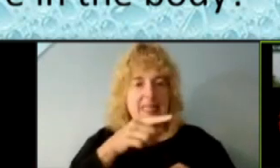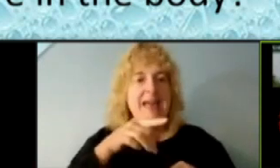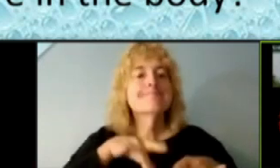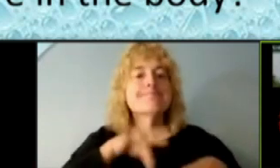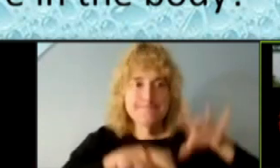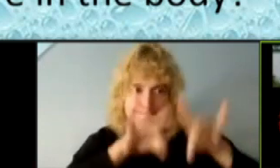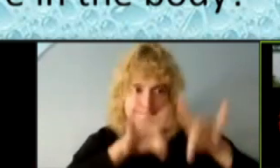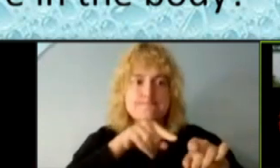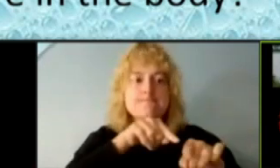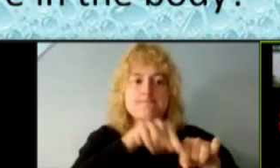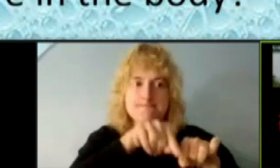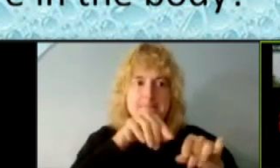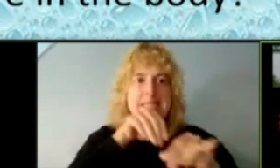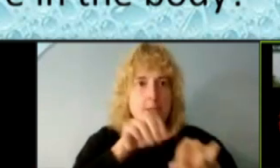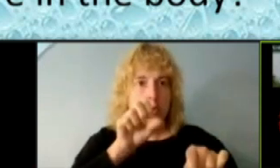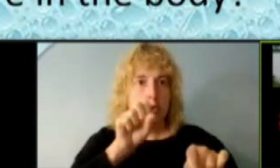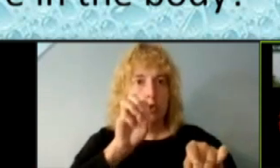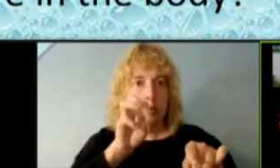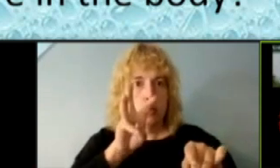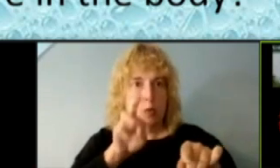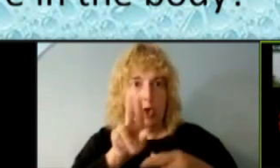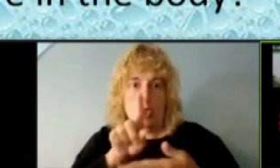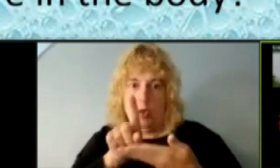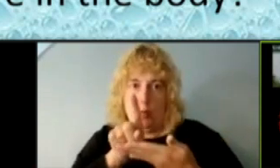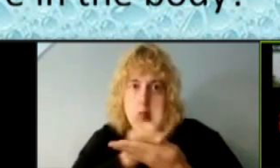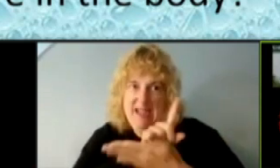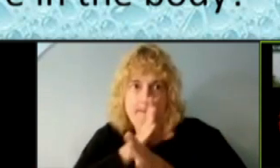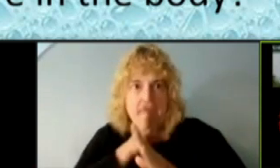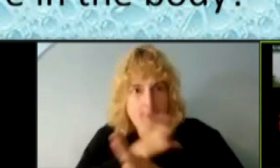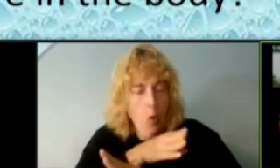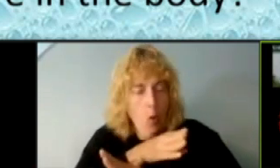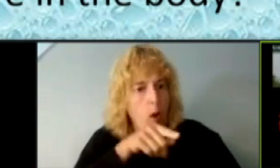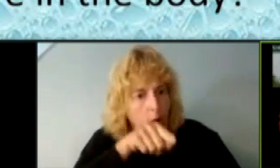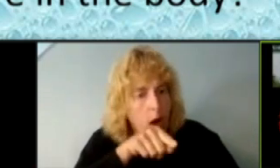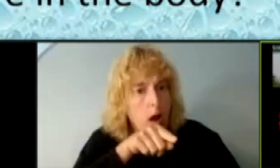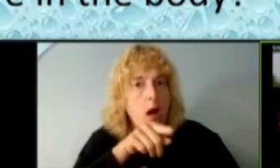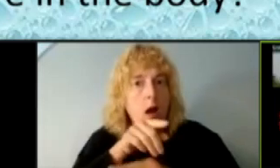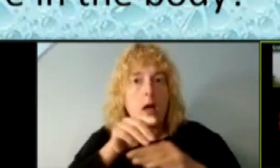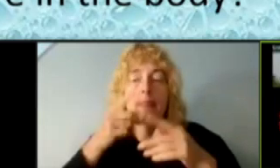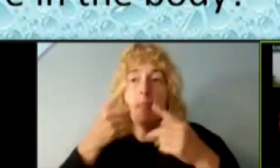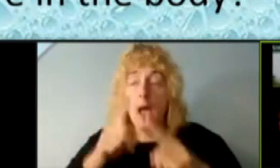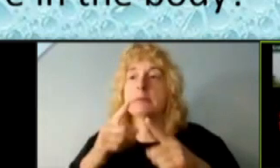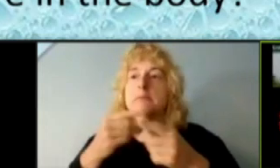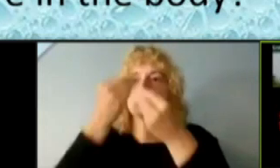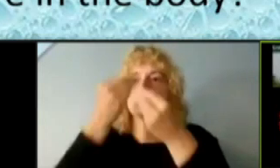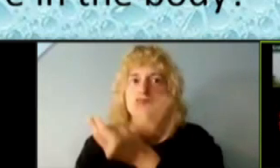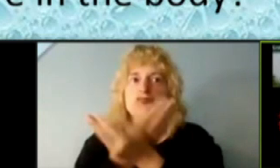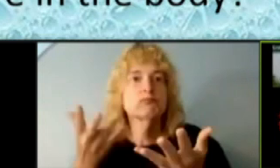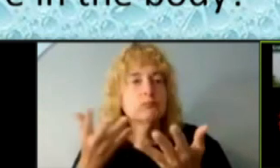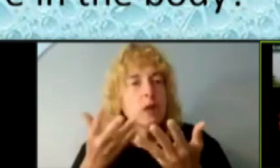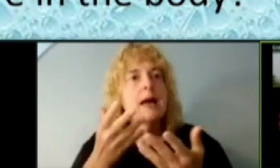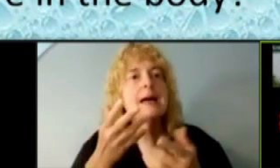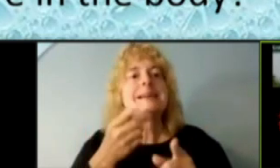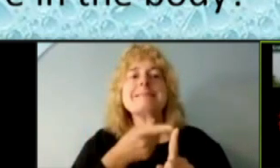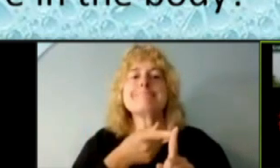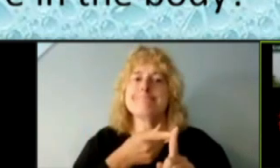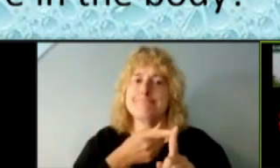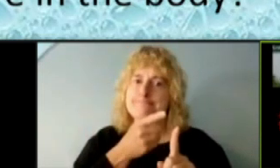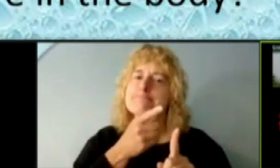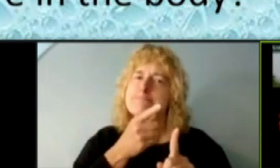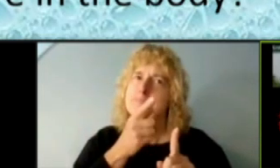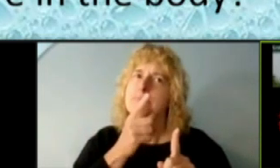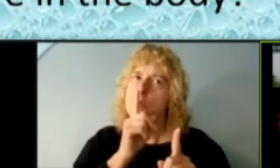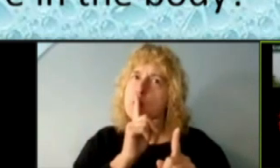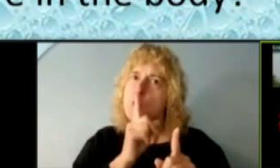Lansing from that breakout. Our project is to determine at a finer scale than an entire